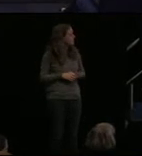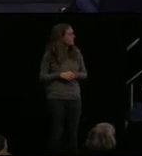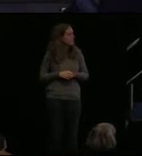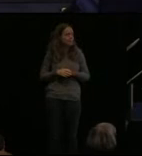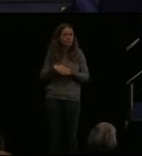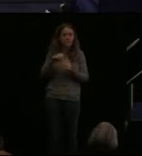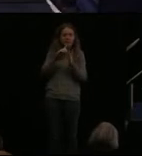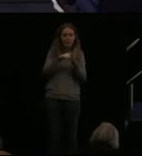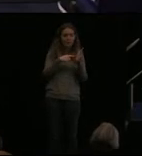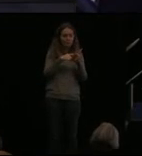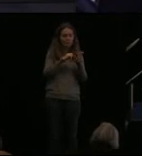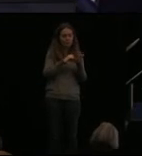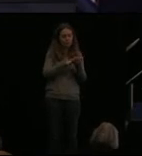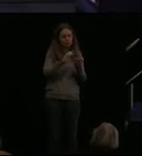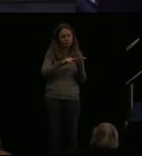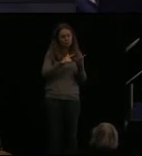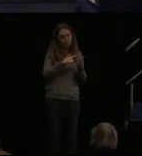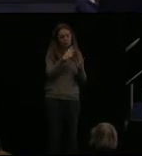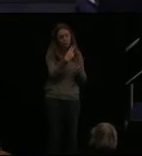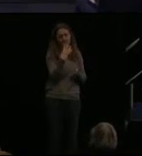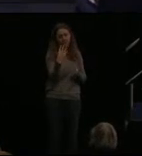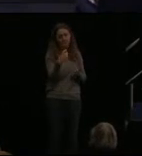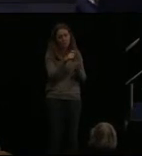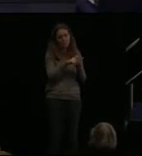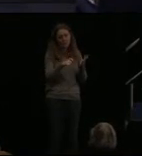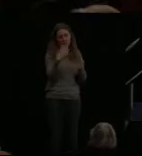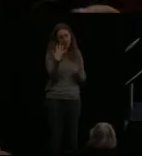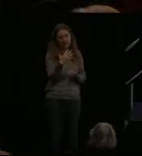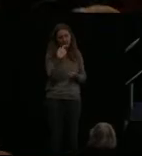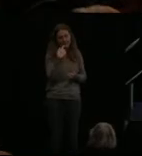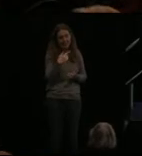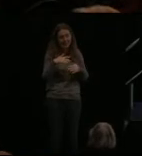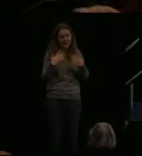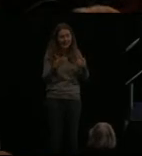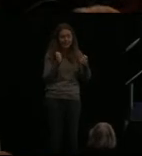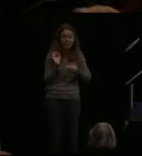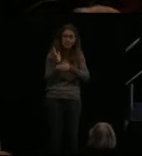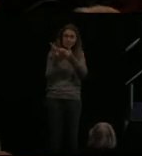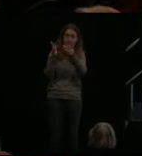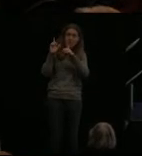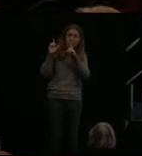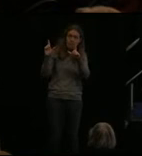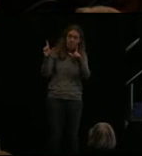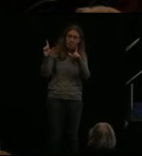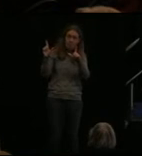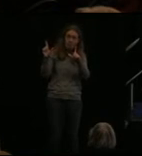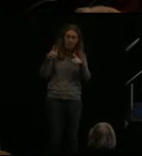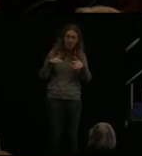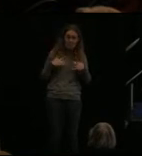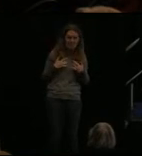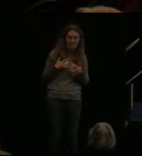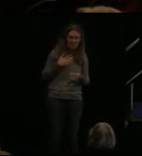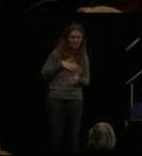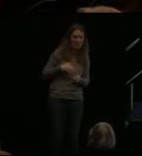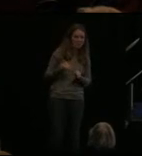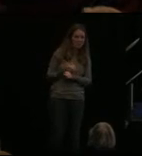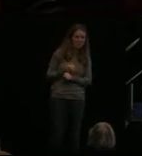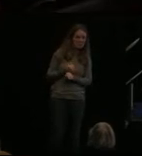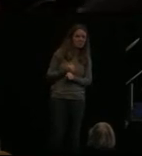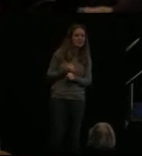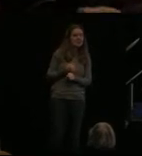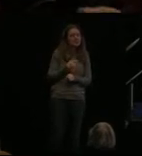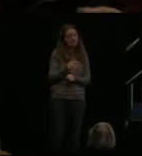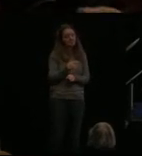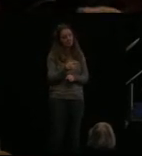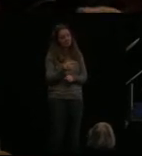Joshua 24, verse 15 says, "But if serving the Lord seems undesirable to you,